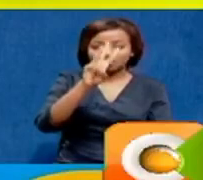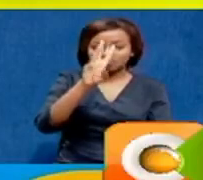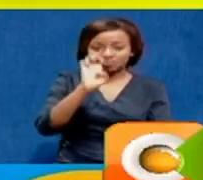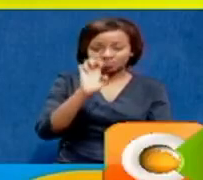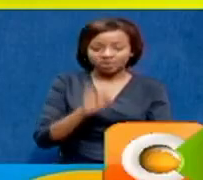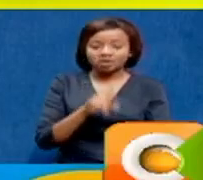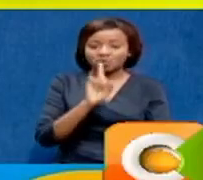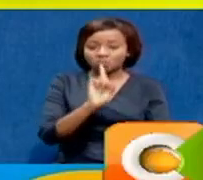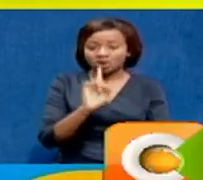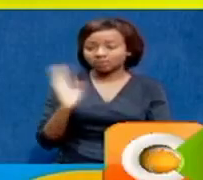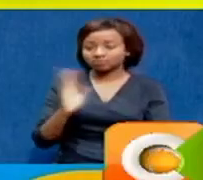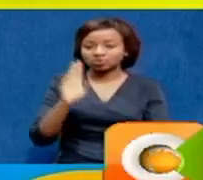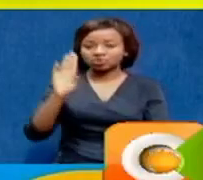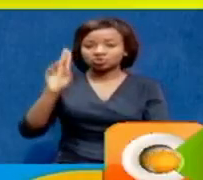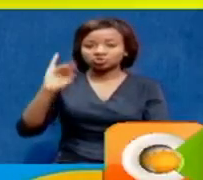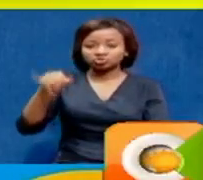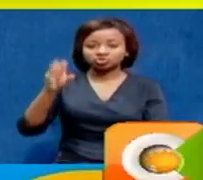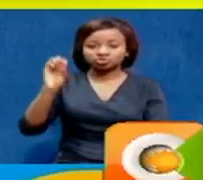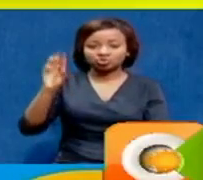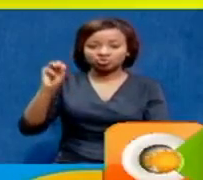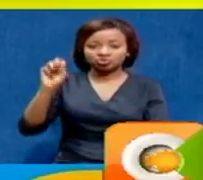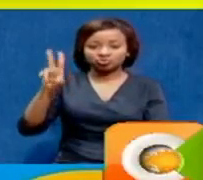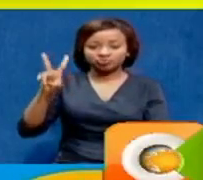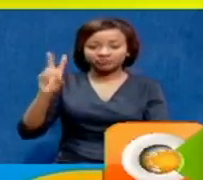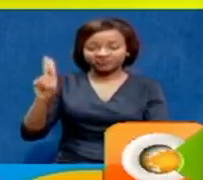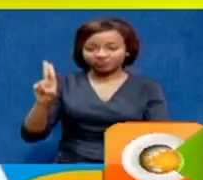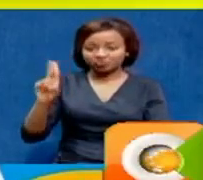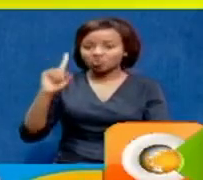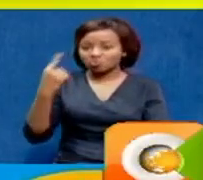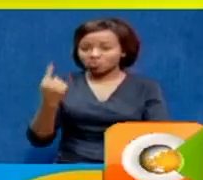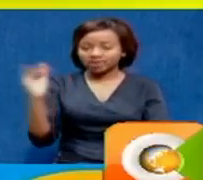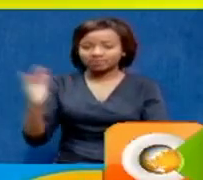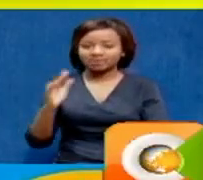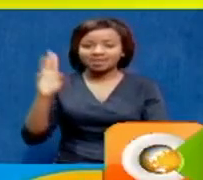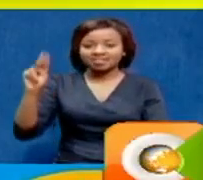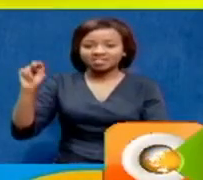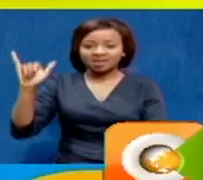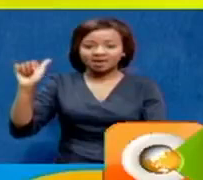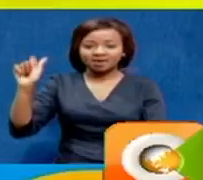1, Likoni with 1, and Nyali with 1.